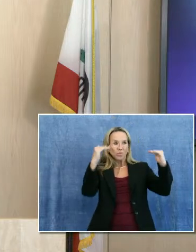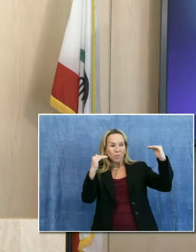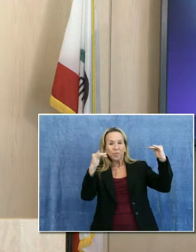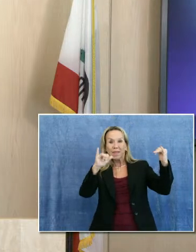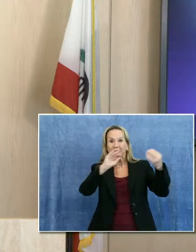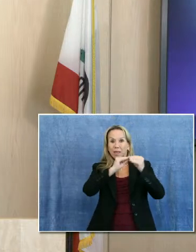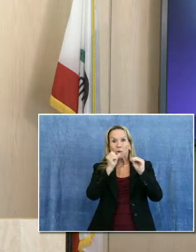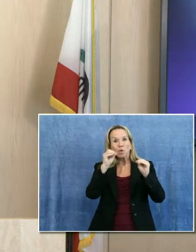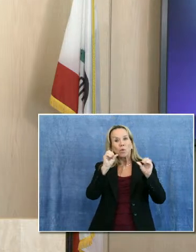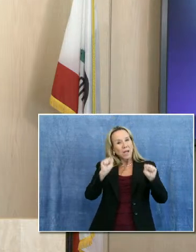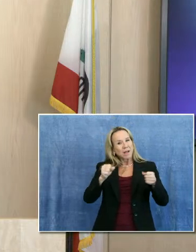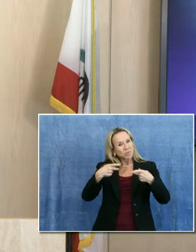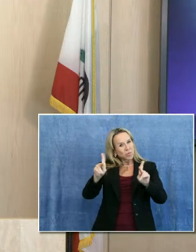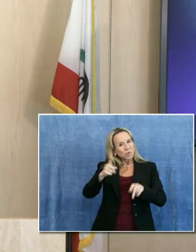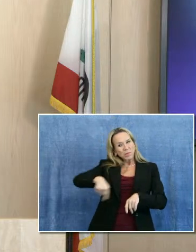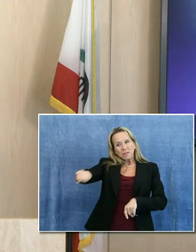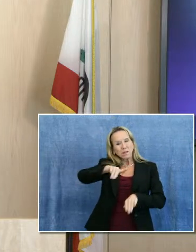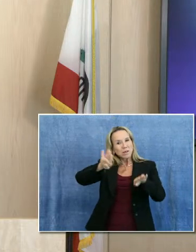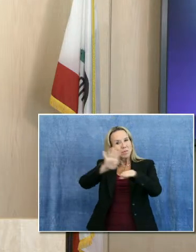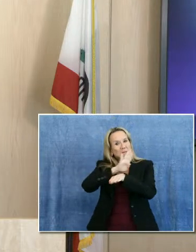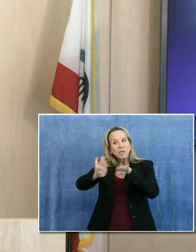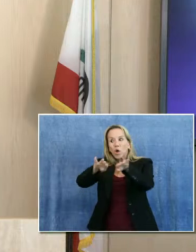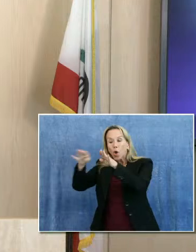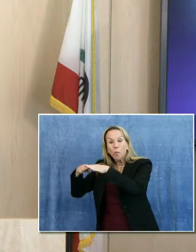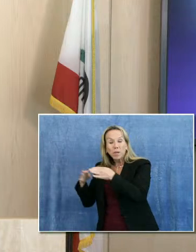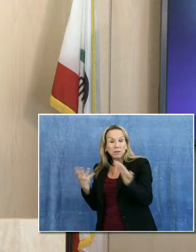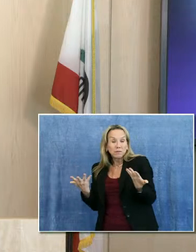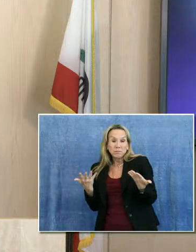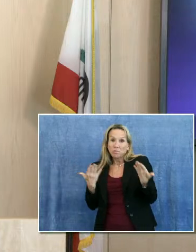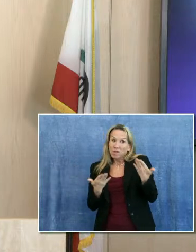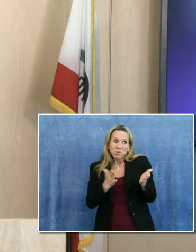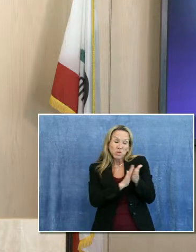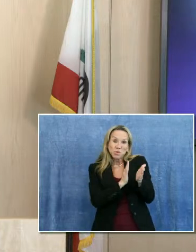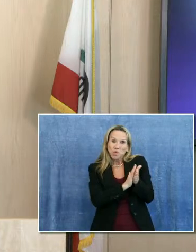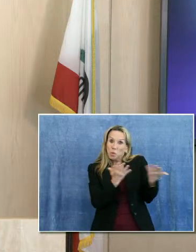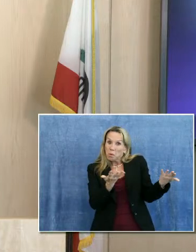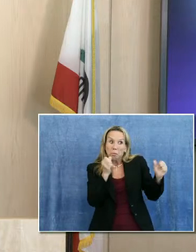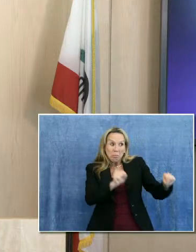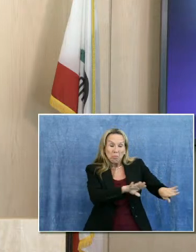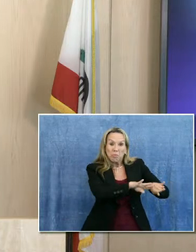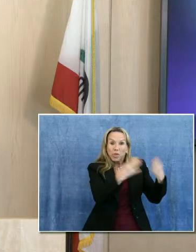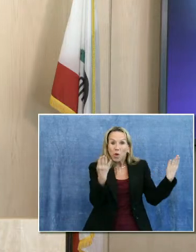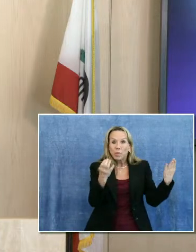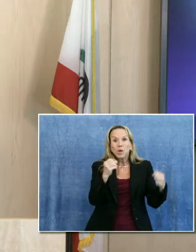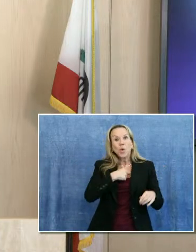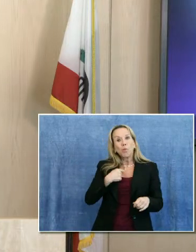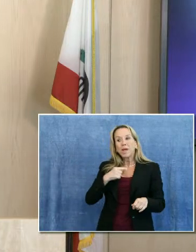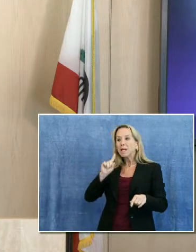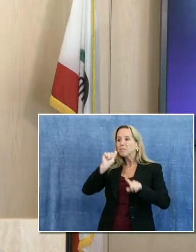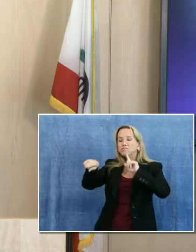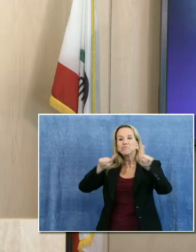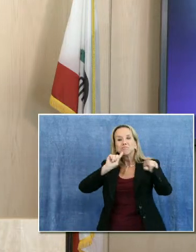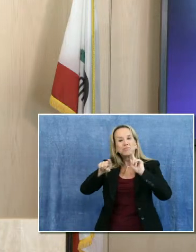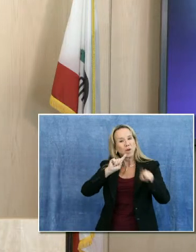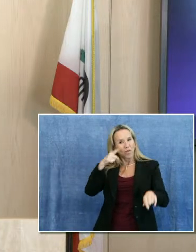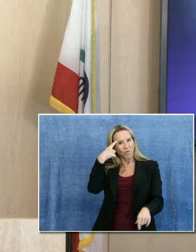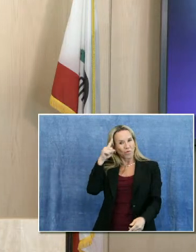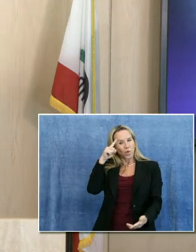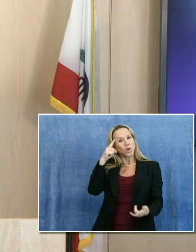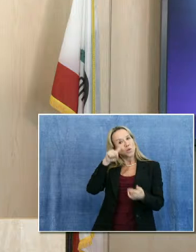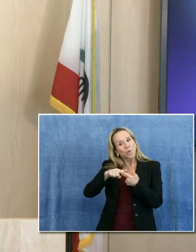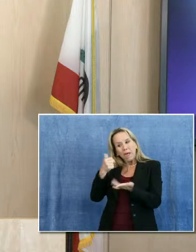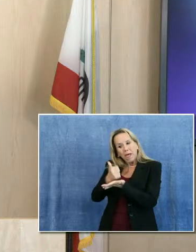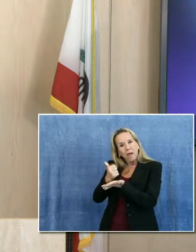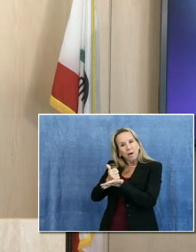many of our businesses open, to have our schools with the opportunity to open. And so the public health orders that are put in place are designed to protect our